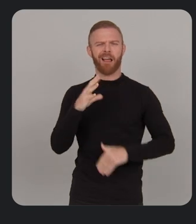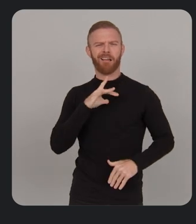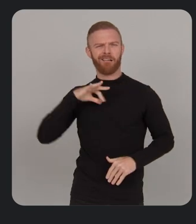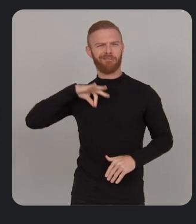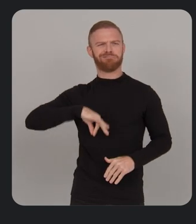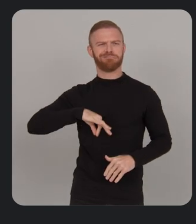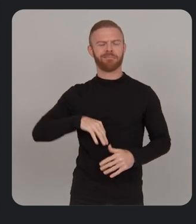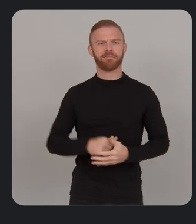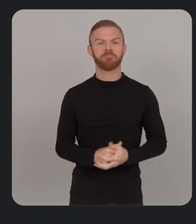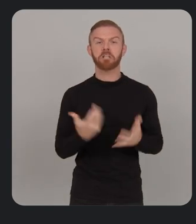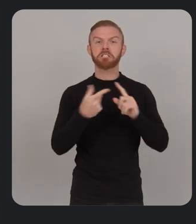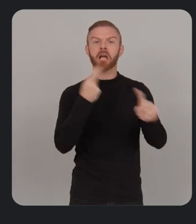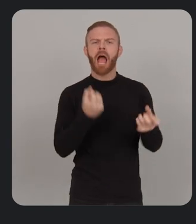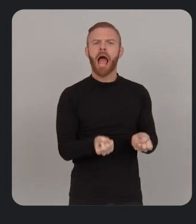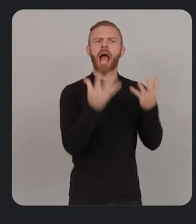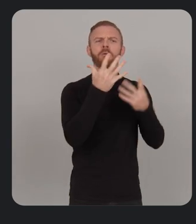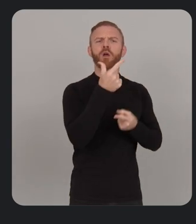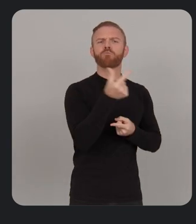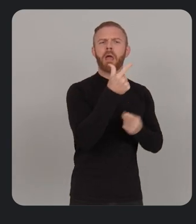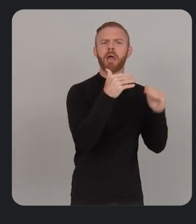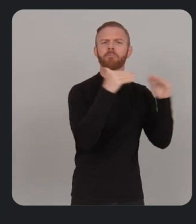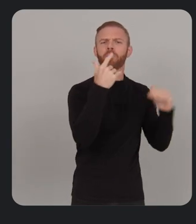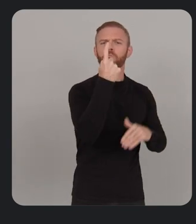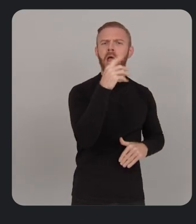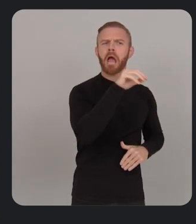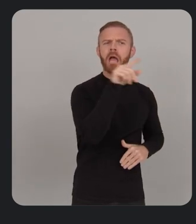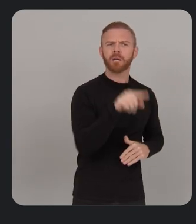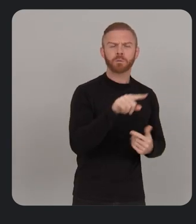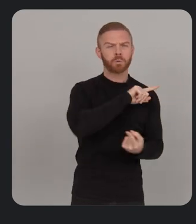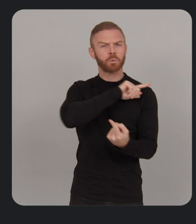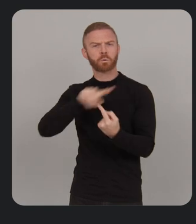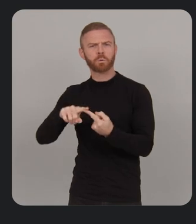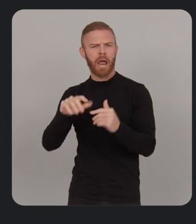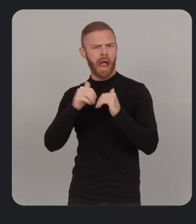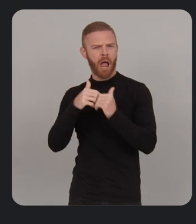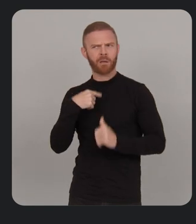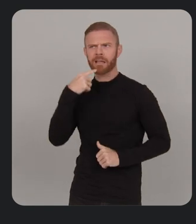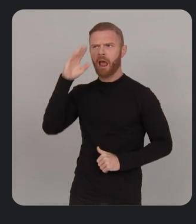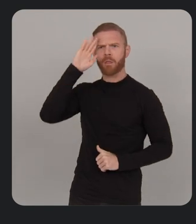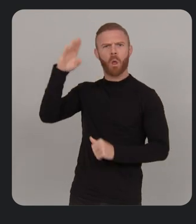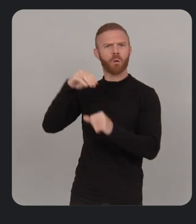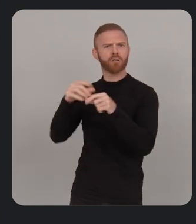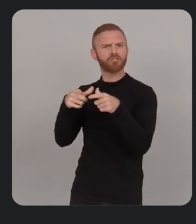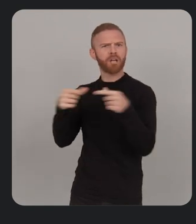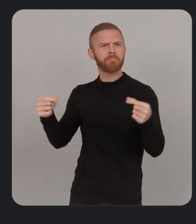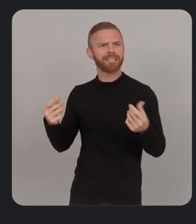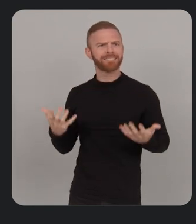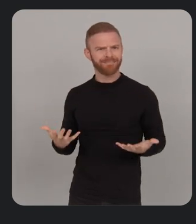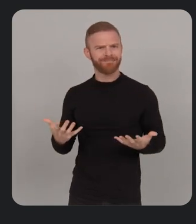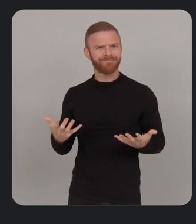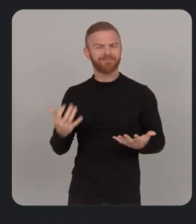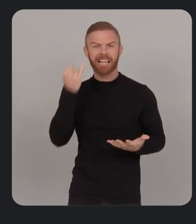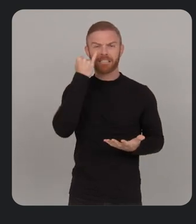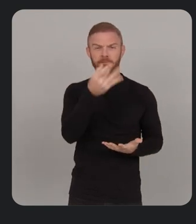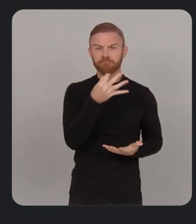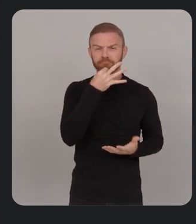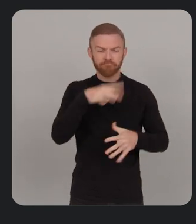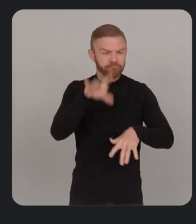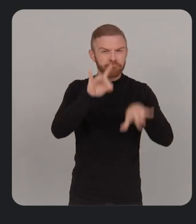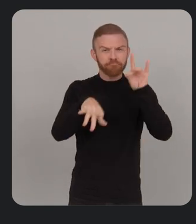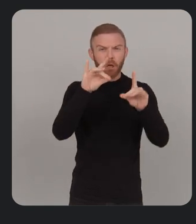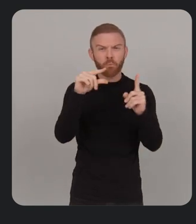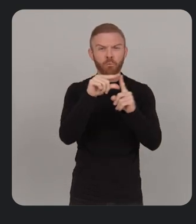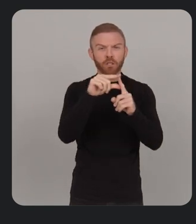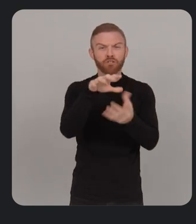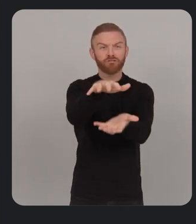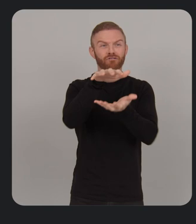From how many grams in an ounce to how to say hello in Japanese, if you could find the words, we could help you